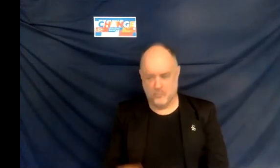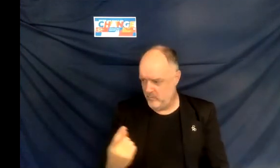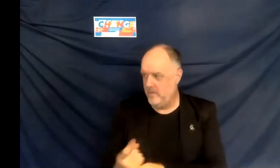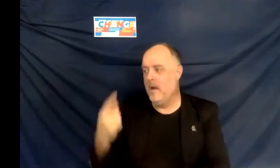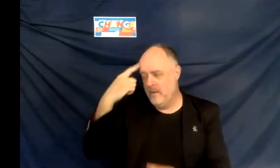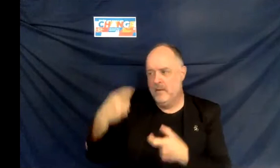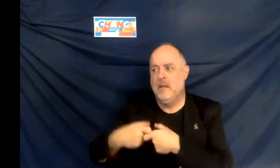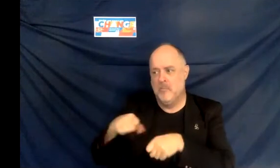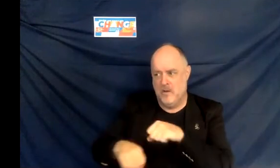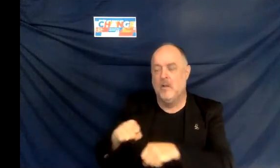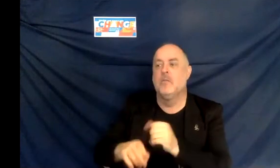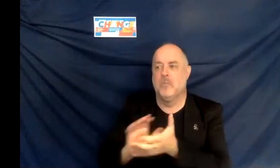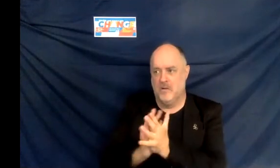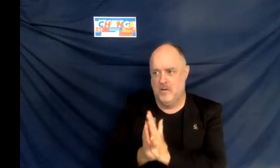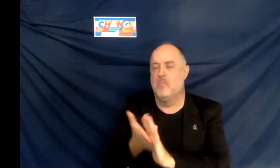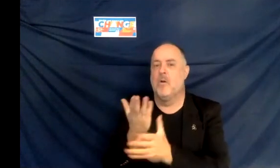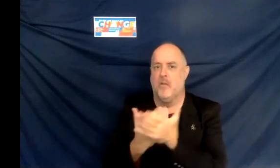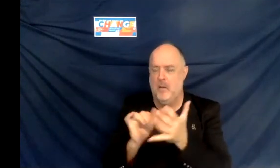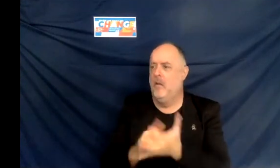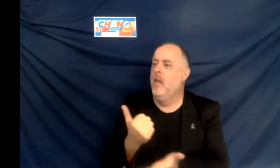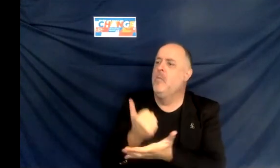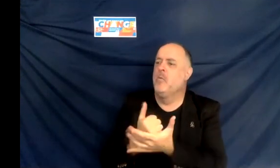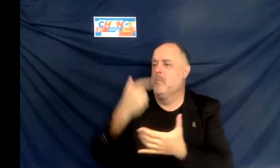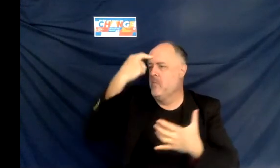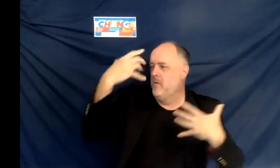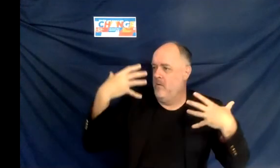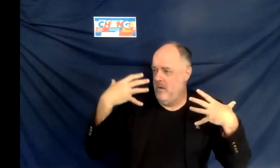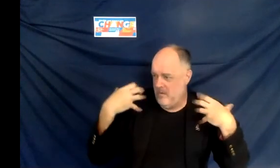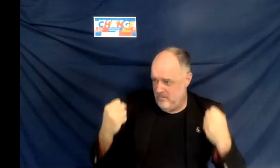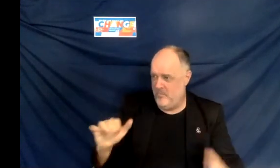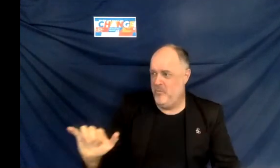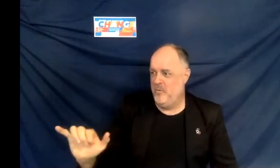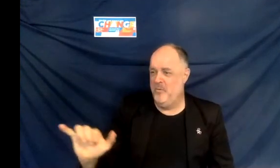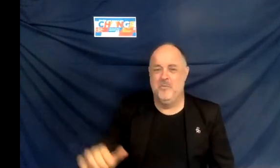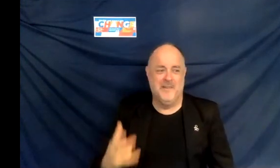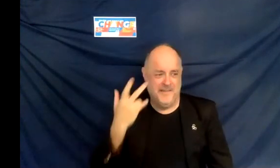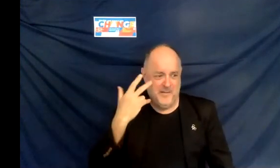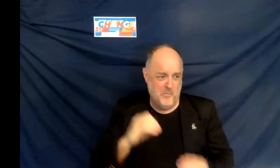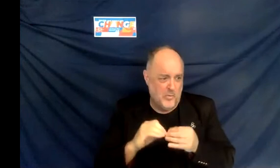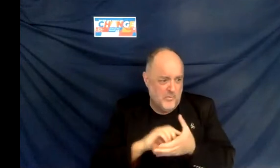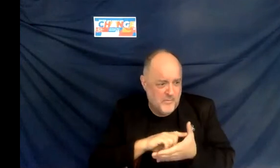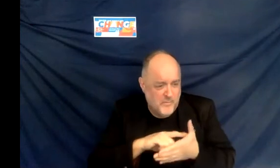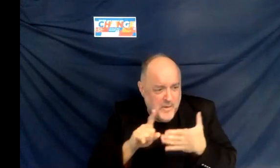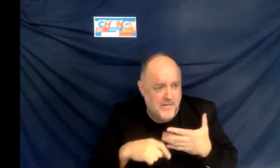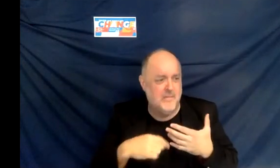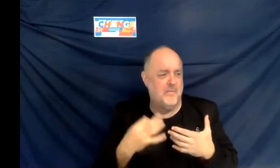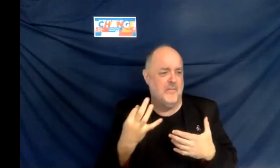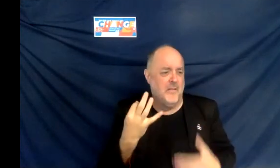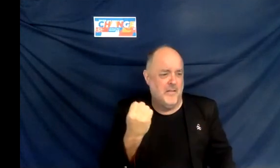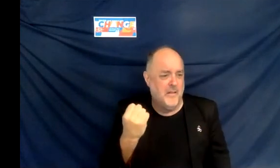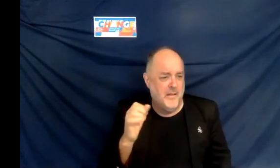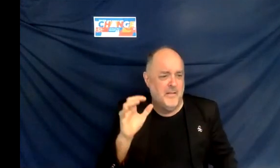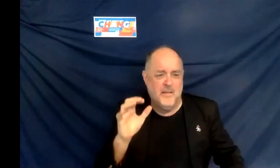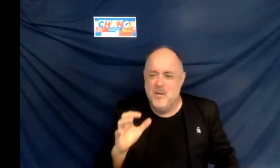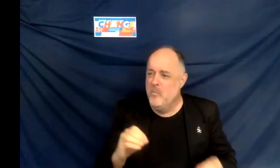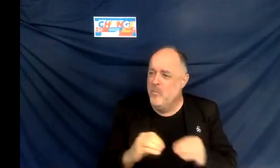become part of the helping with mental health here too. We see out on the weekends the countryside